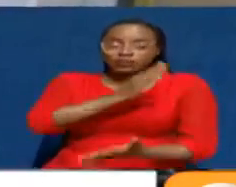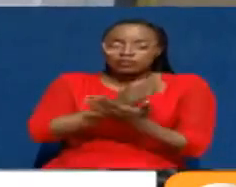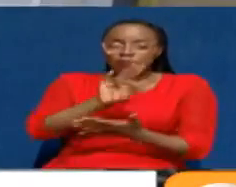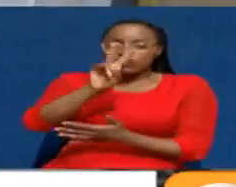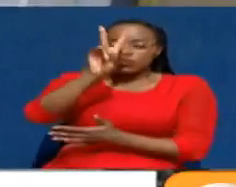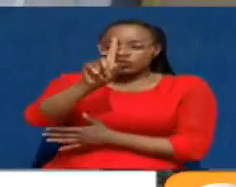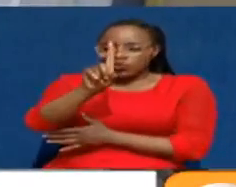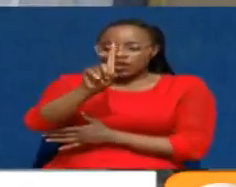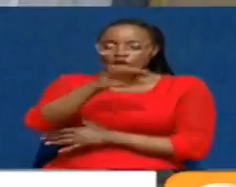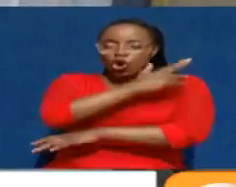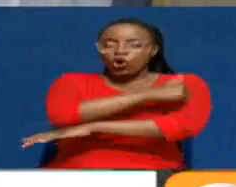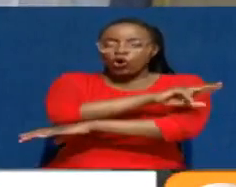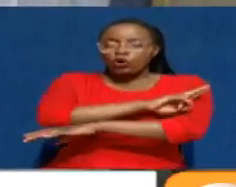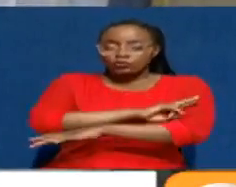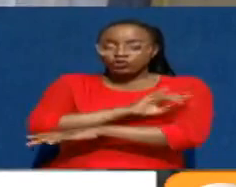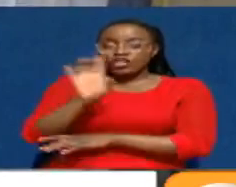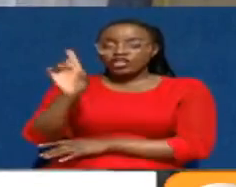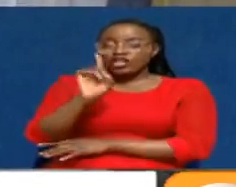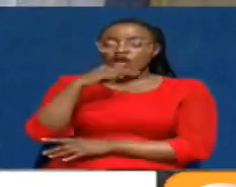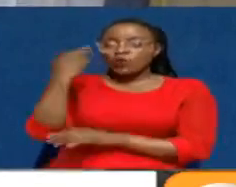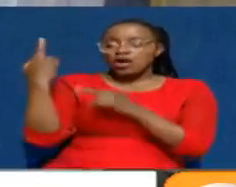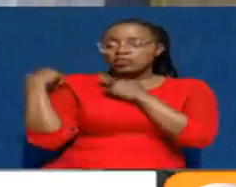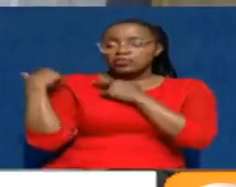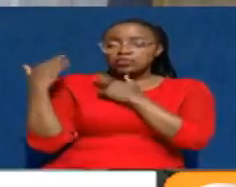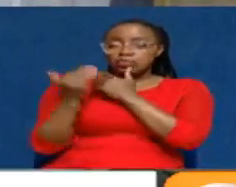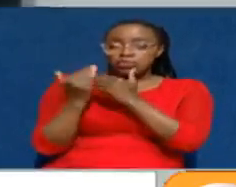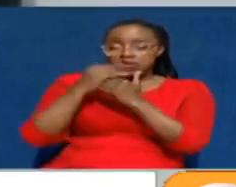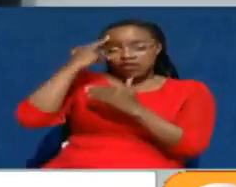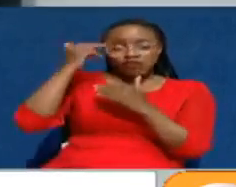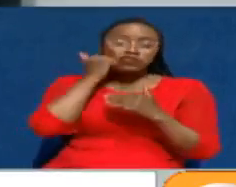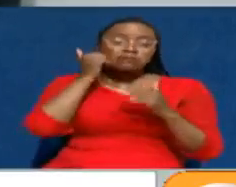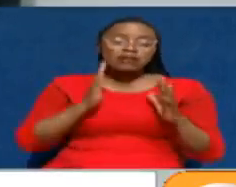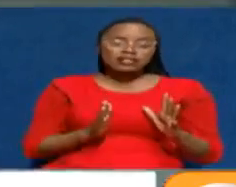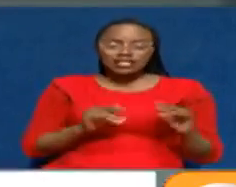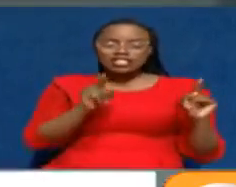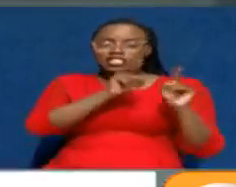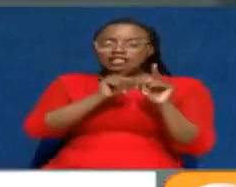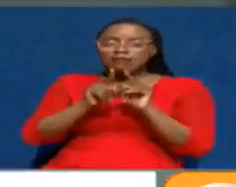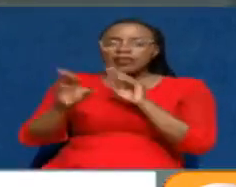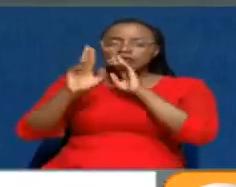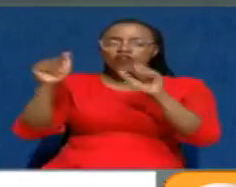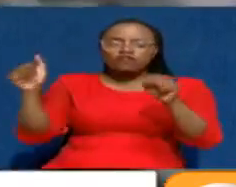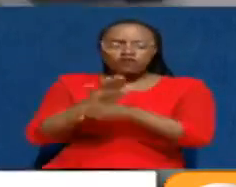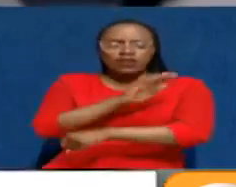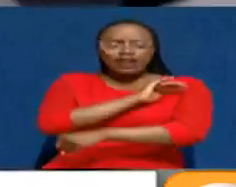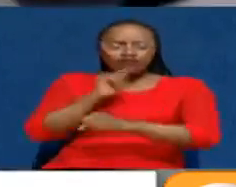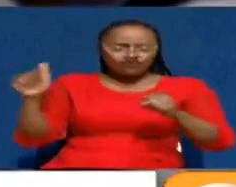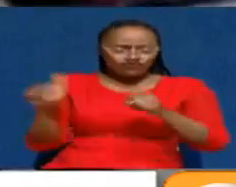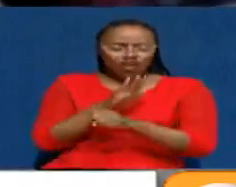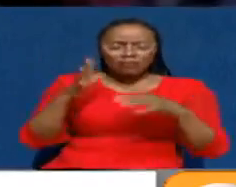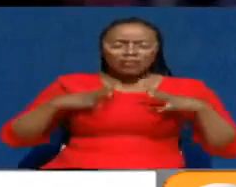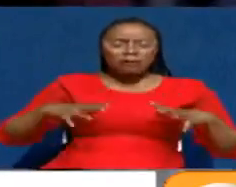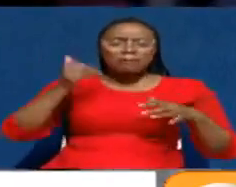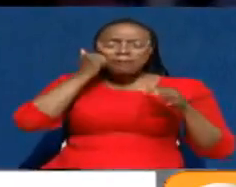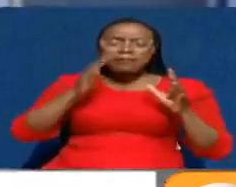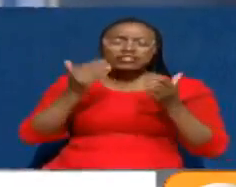21 hospitals around the city handling COVID-19 cases and which are reporting full capacity with more